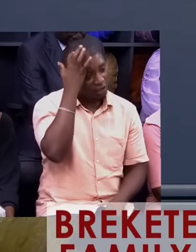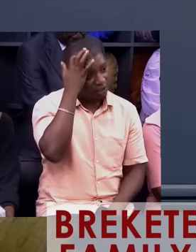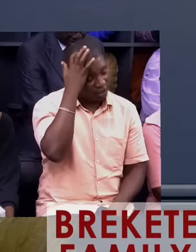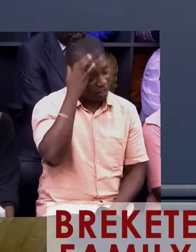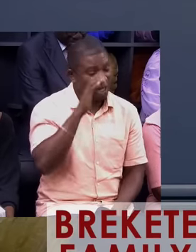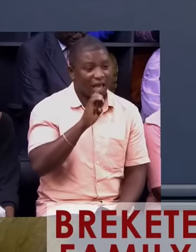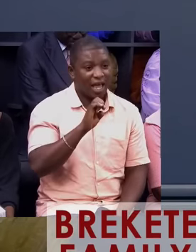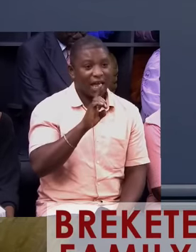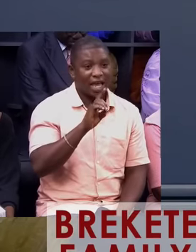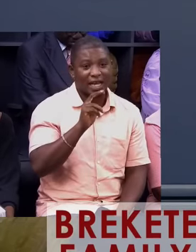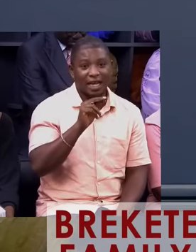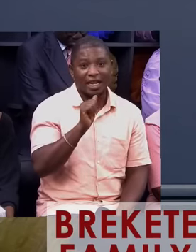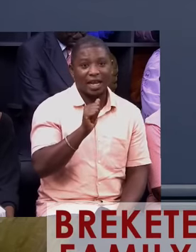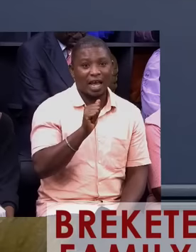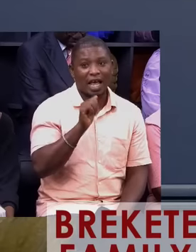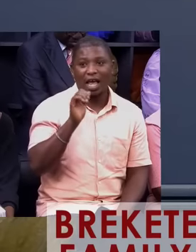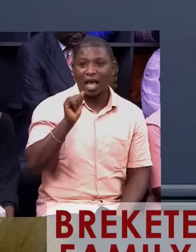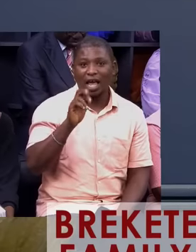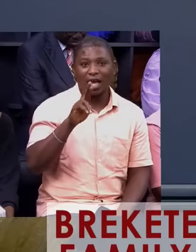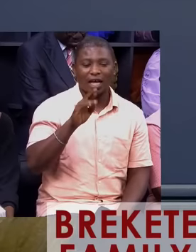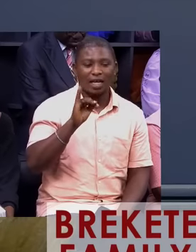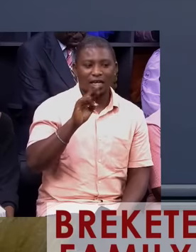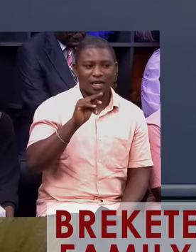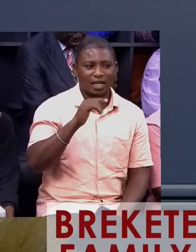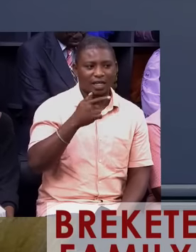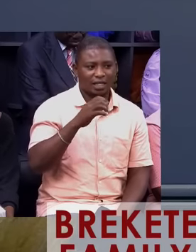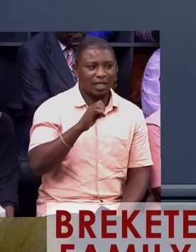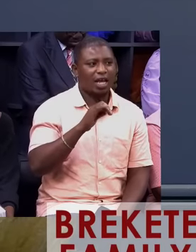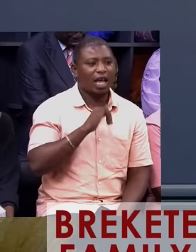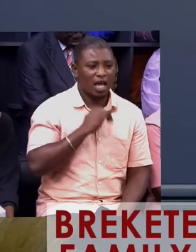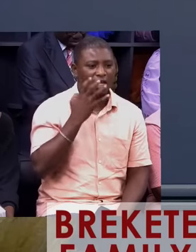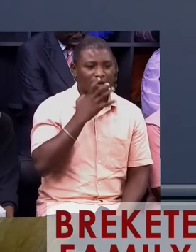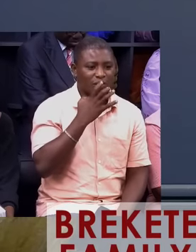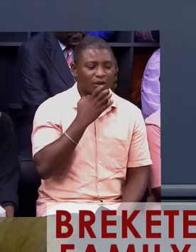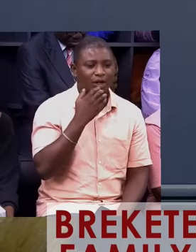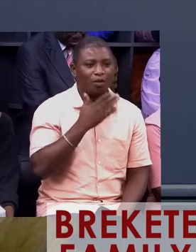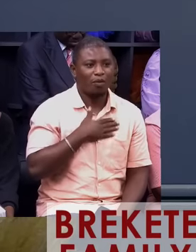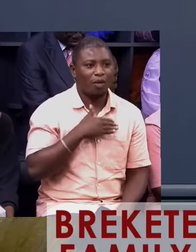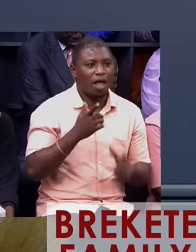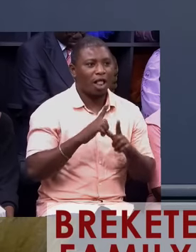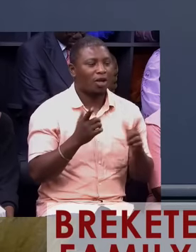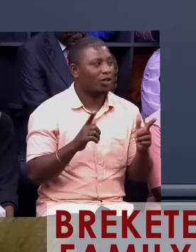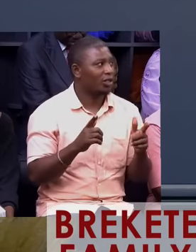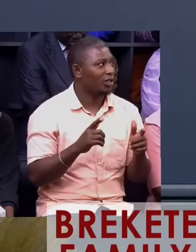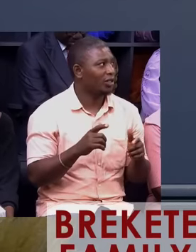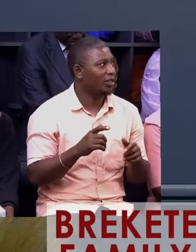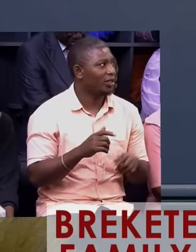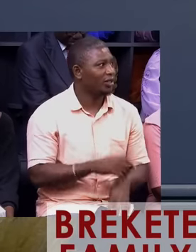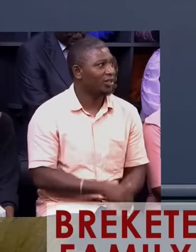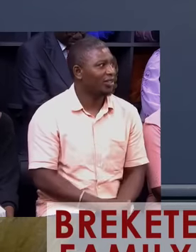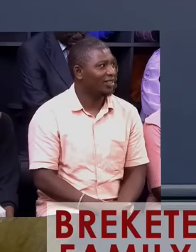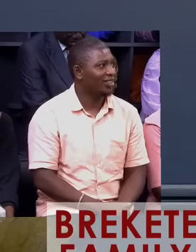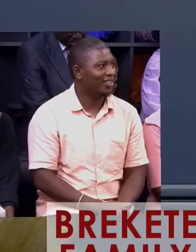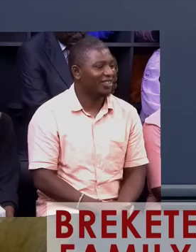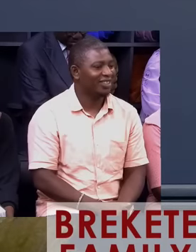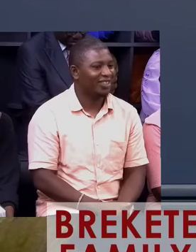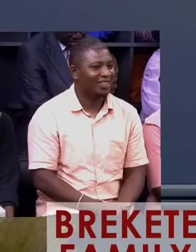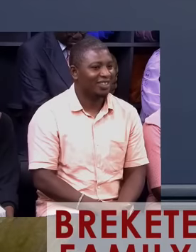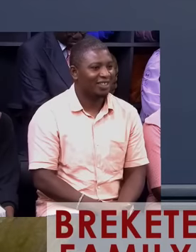uh Ed I I speak my language yes please go ahead